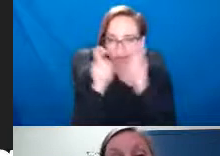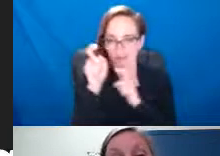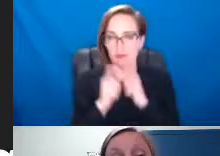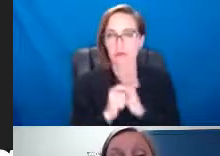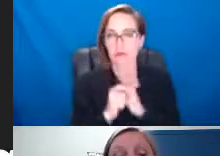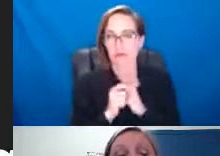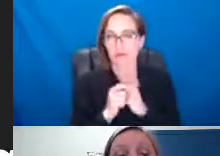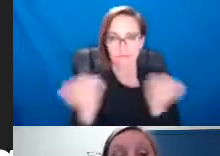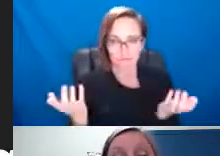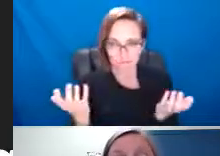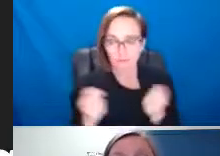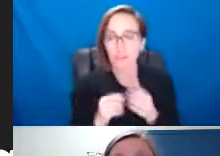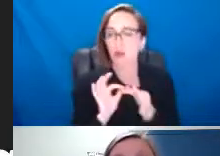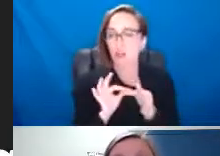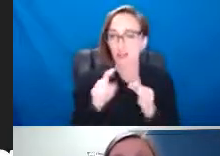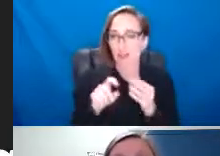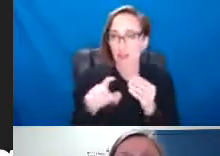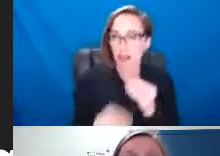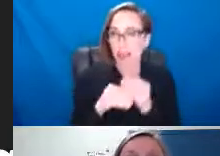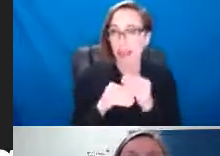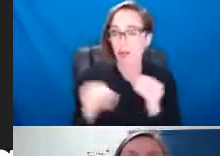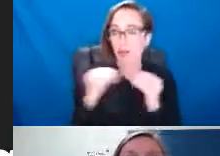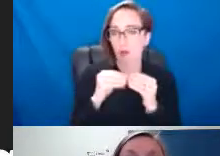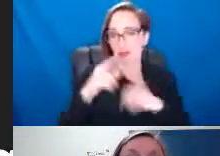facial expression through sign language.